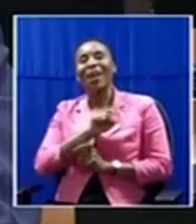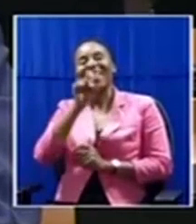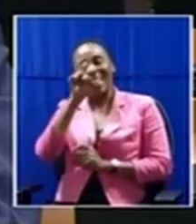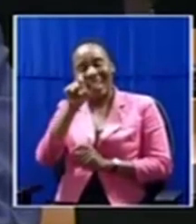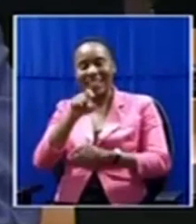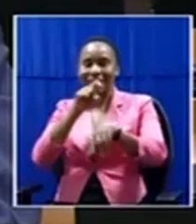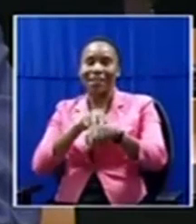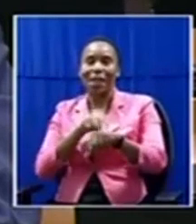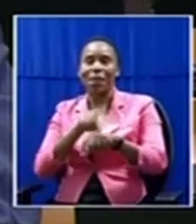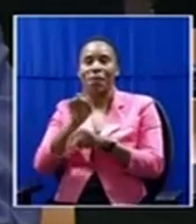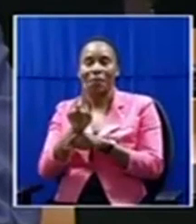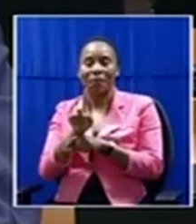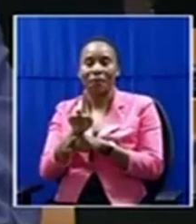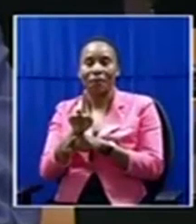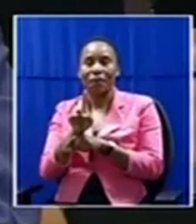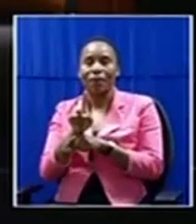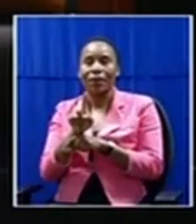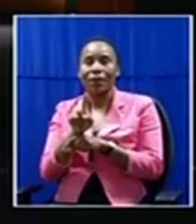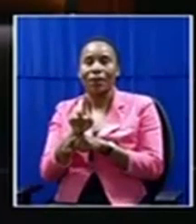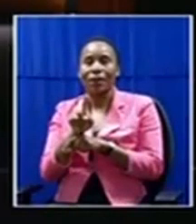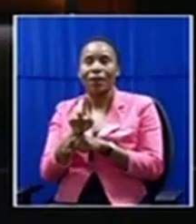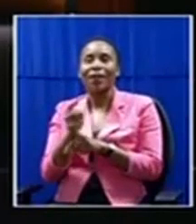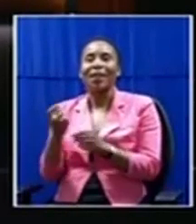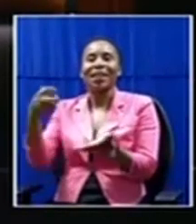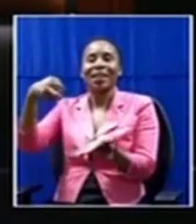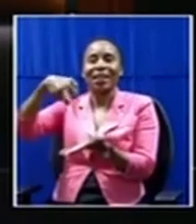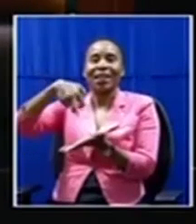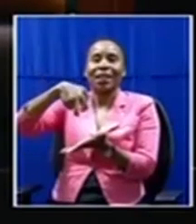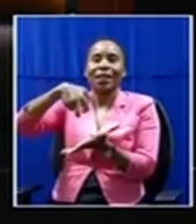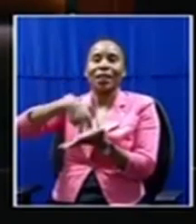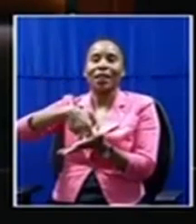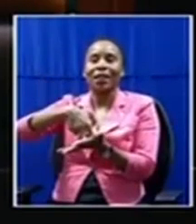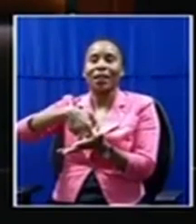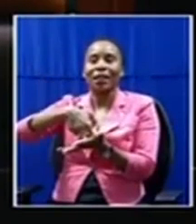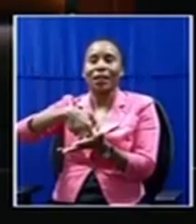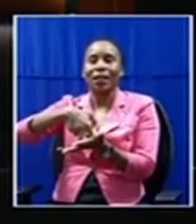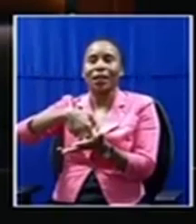period when he knelt down in the mountain of the